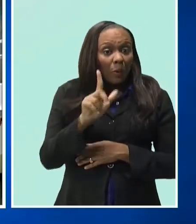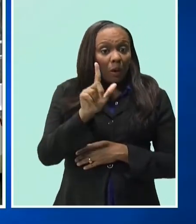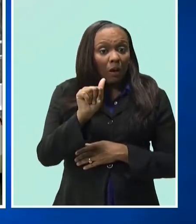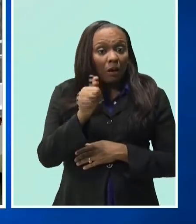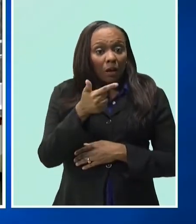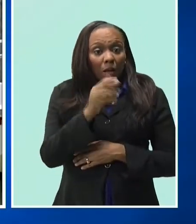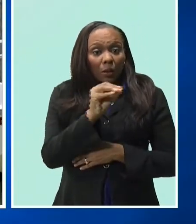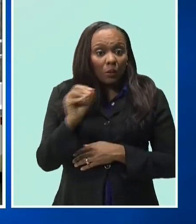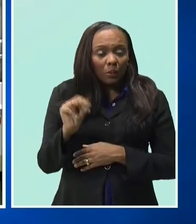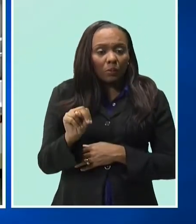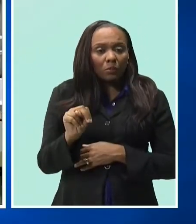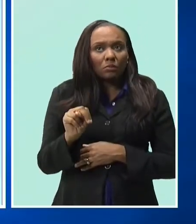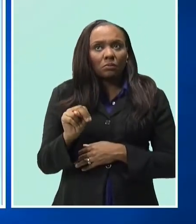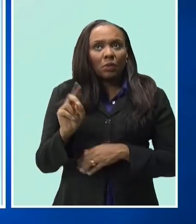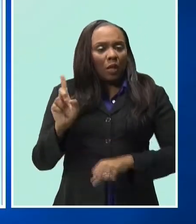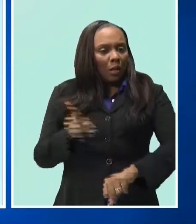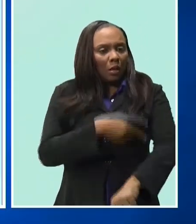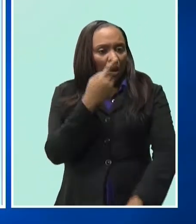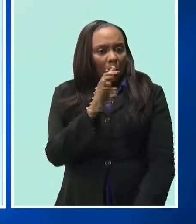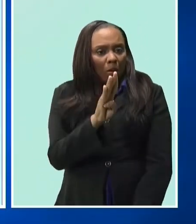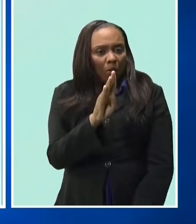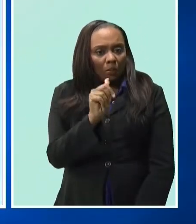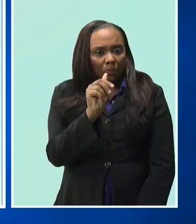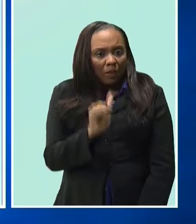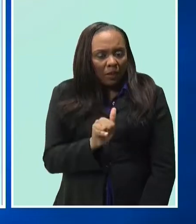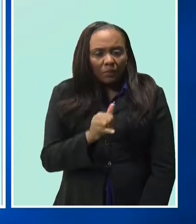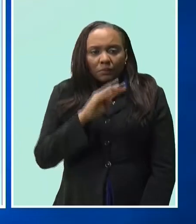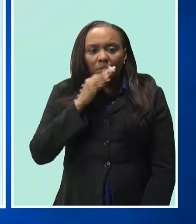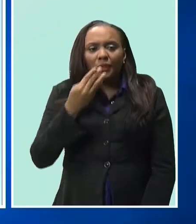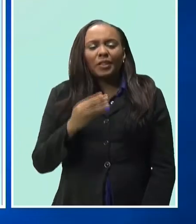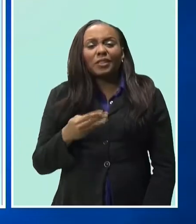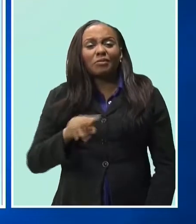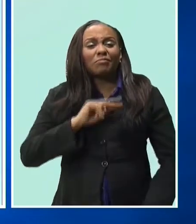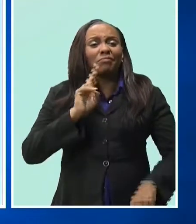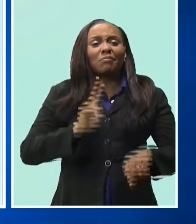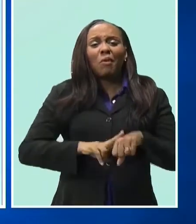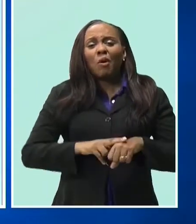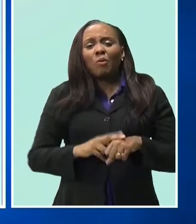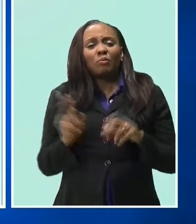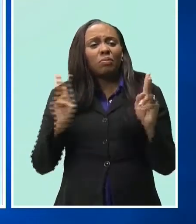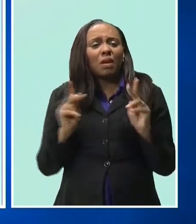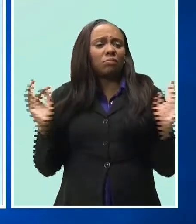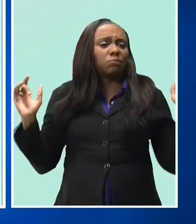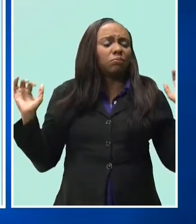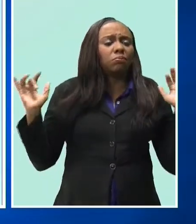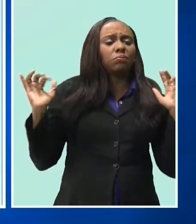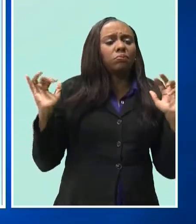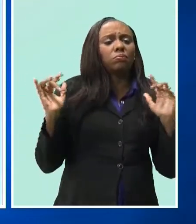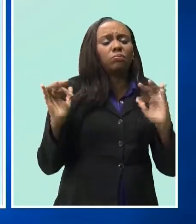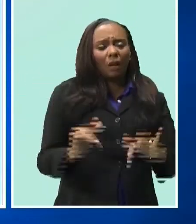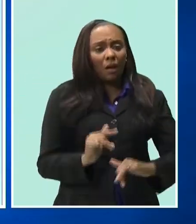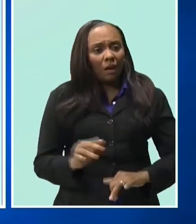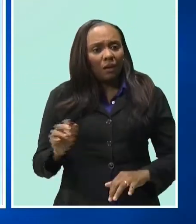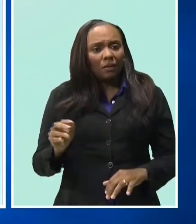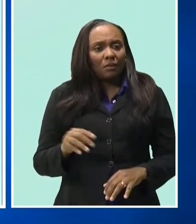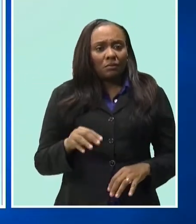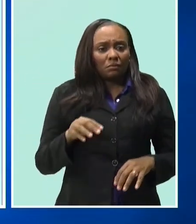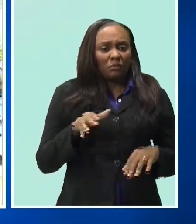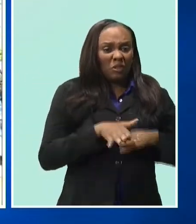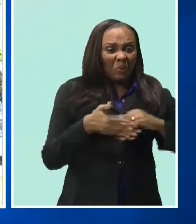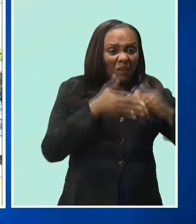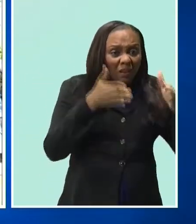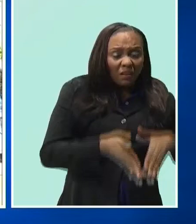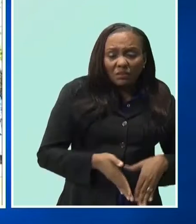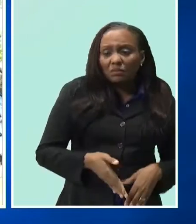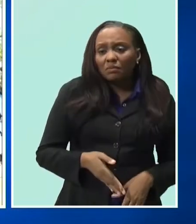Cove, Long Bay Beach, and Boston Beach, would be anticipating the usual turnout of locals and tourists.